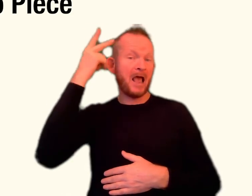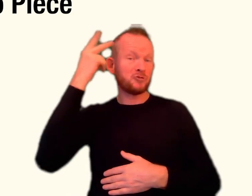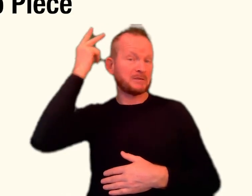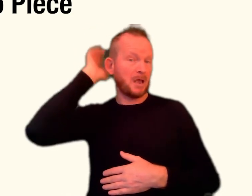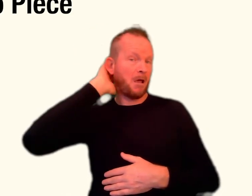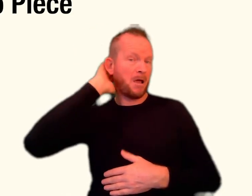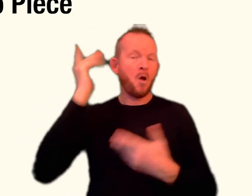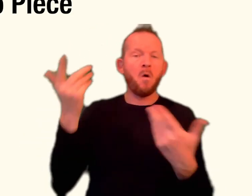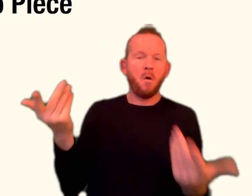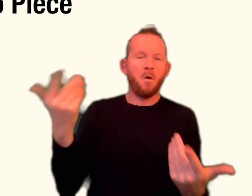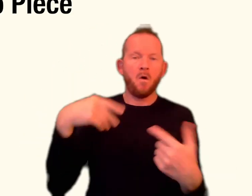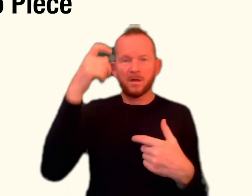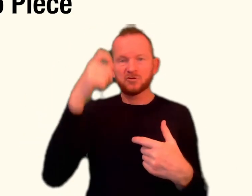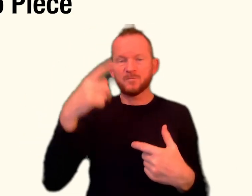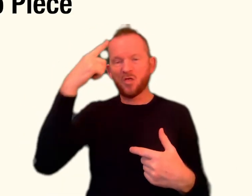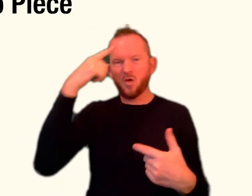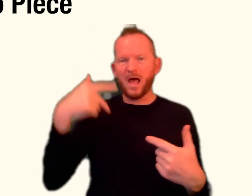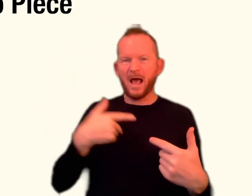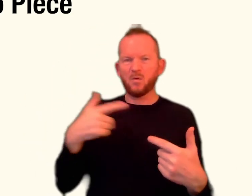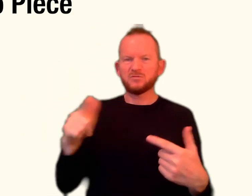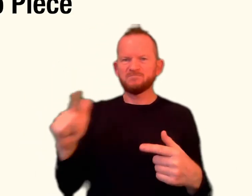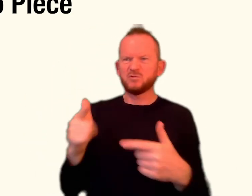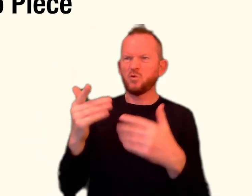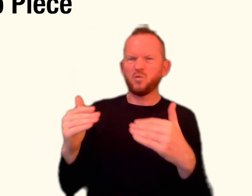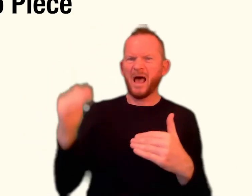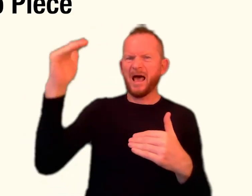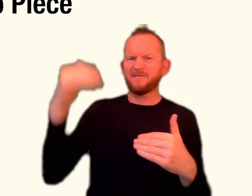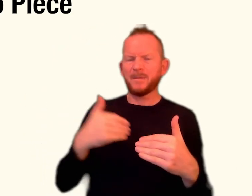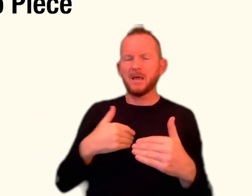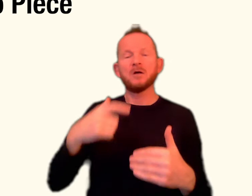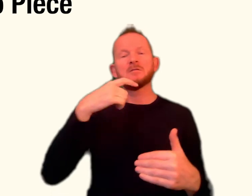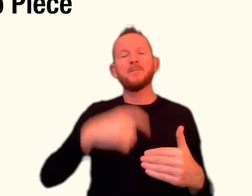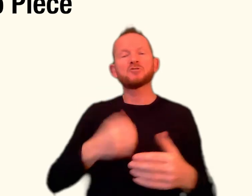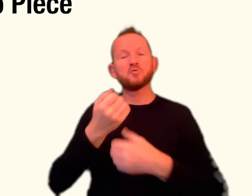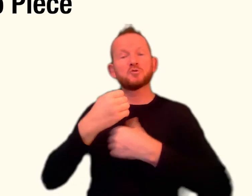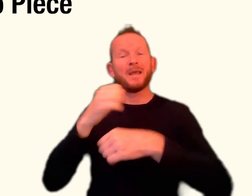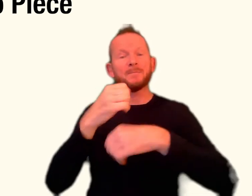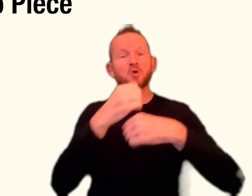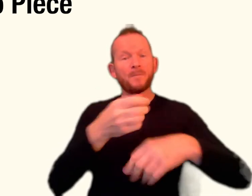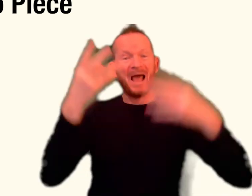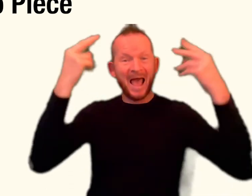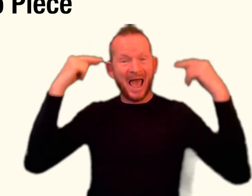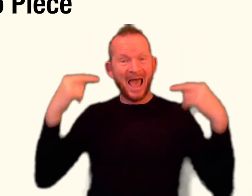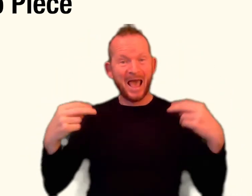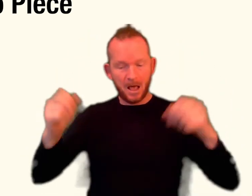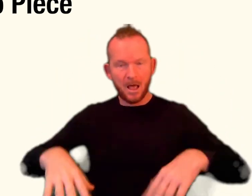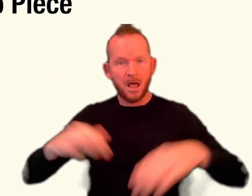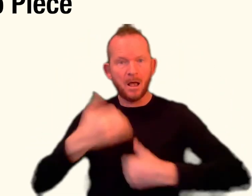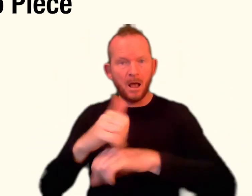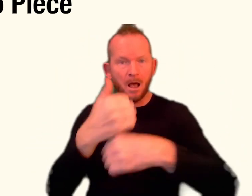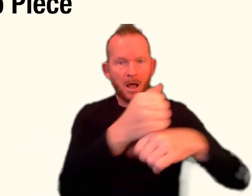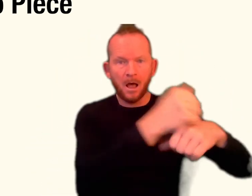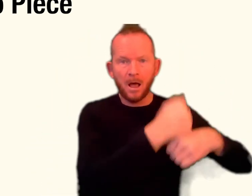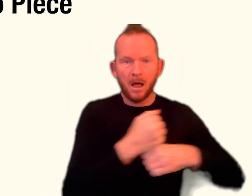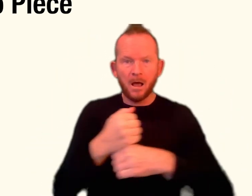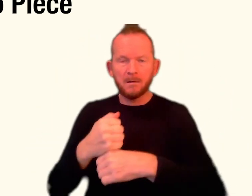or, because some people thought that was shooting a little bit too high for me, to be the person who sweeps up hair. Now, I'm currently an